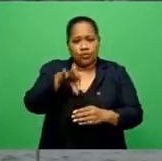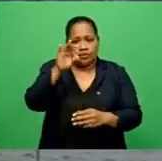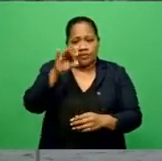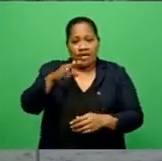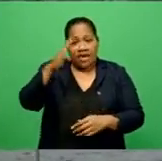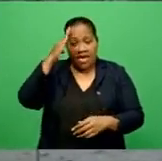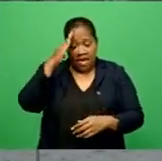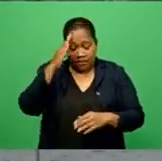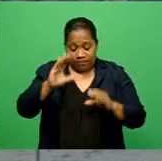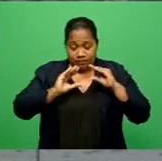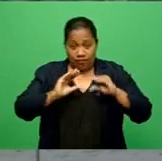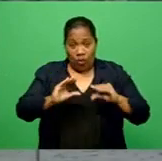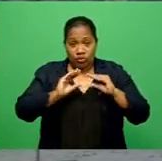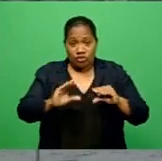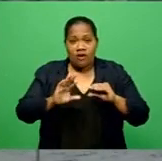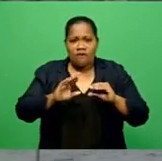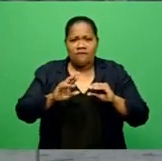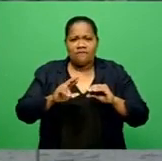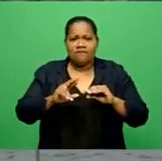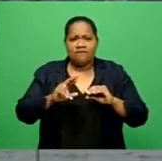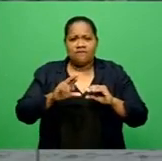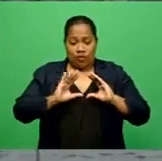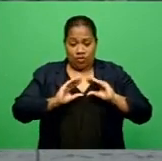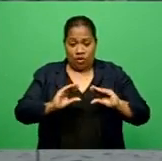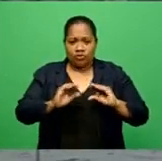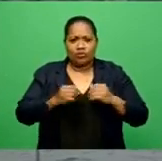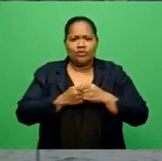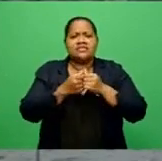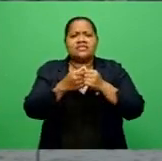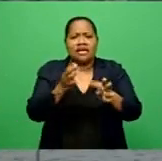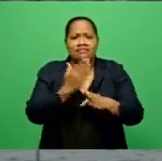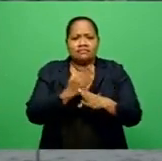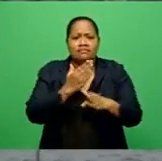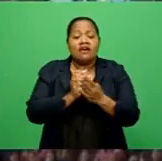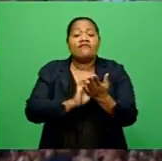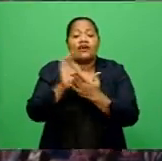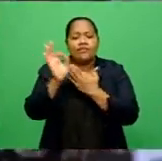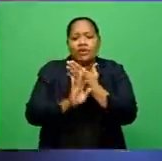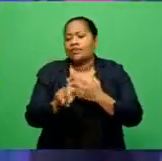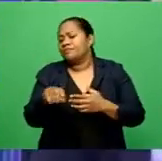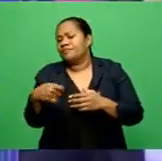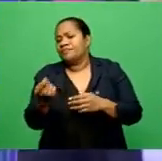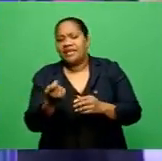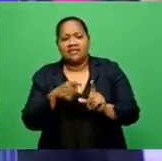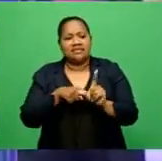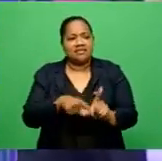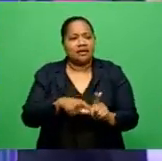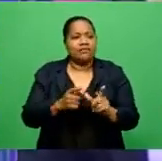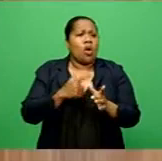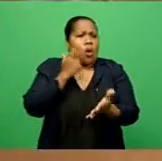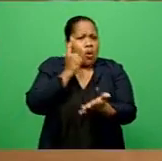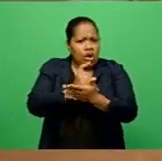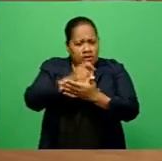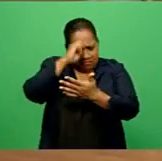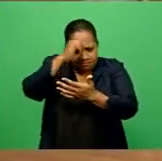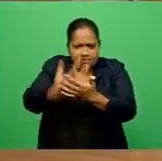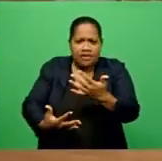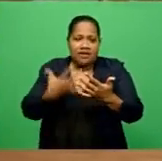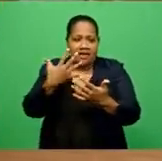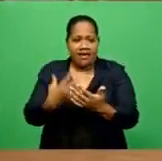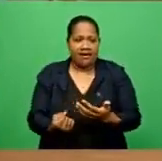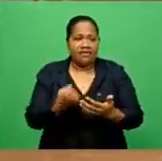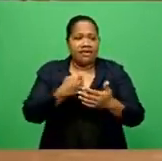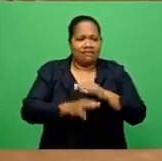coach Jenny Brazell will start work on her role by February next year. Brazell brings a lot of experience in all areas of